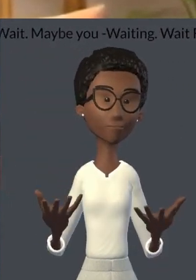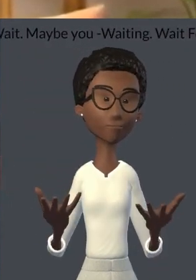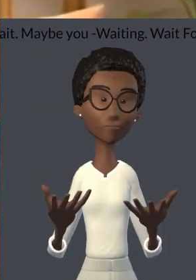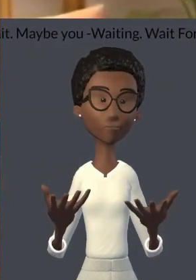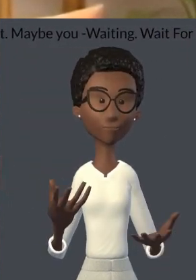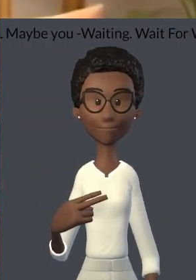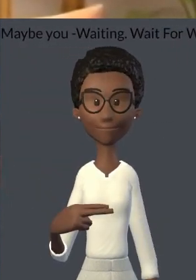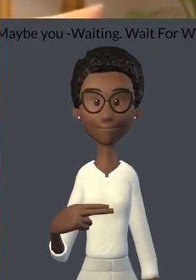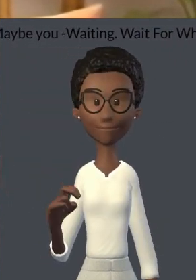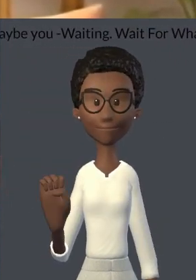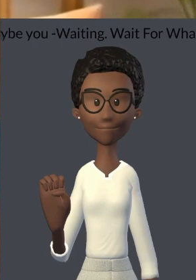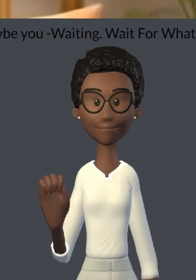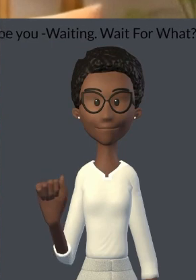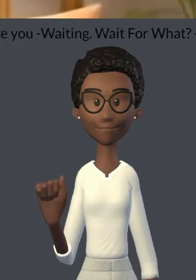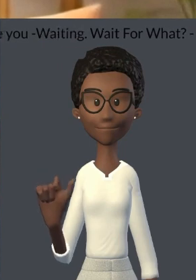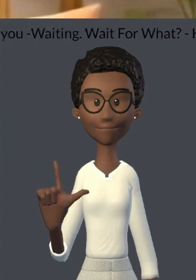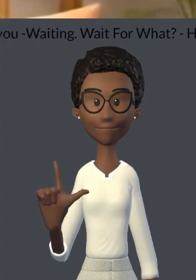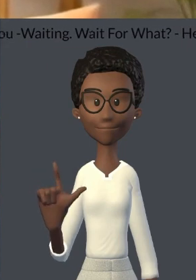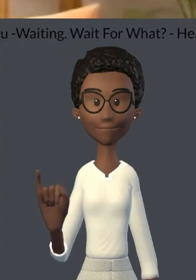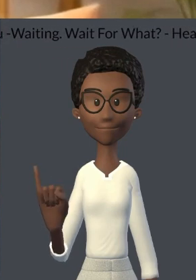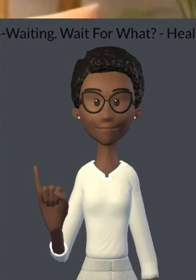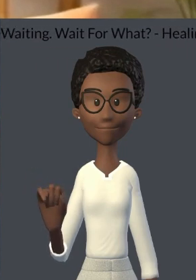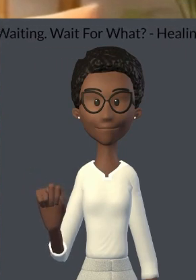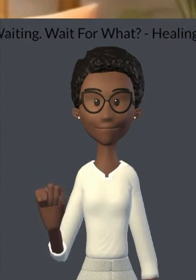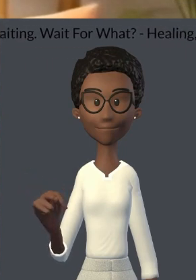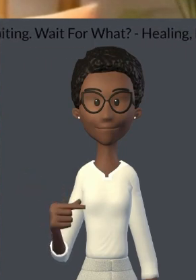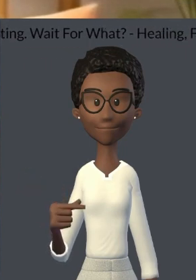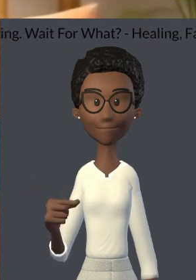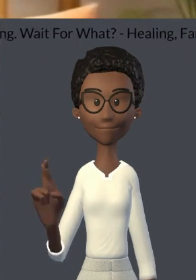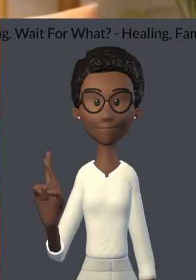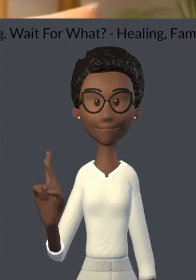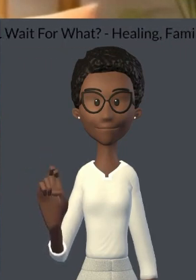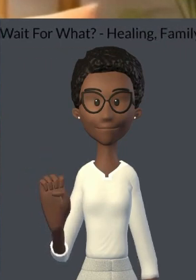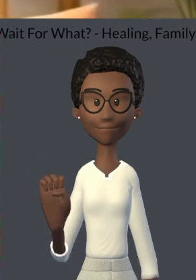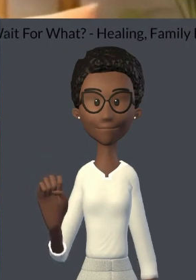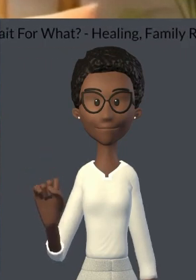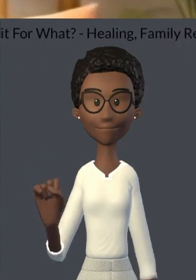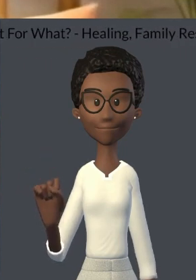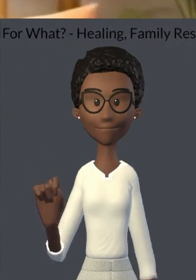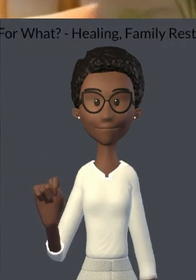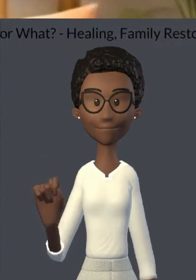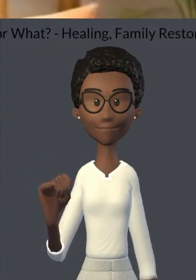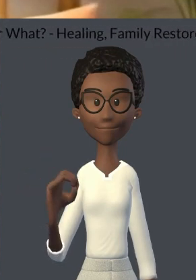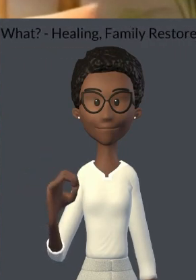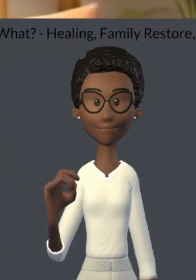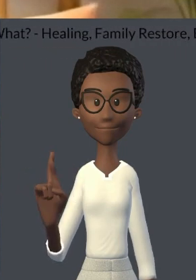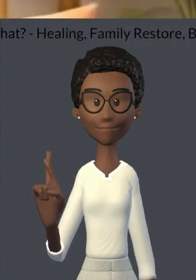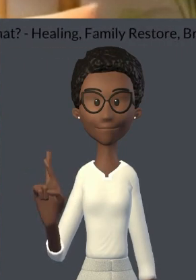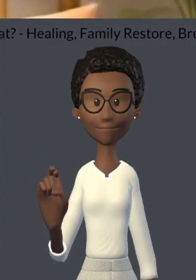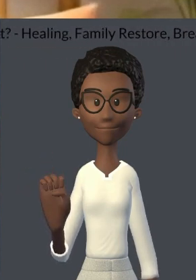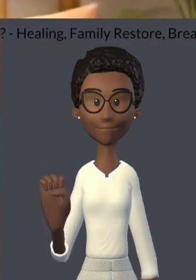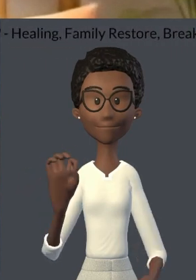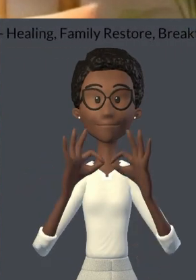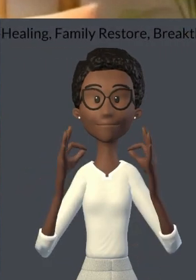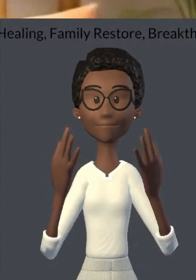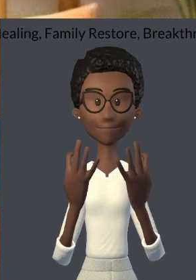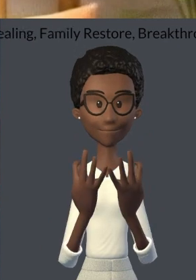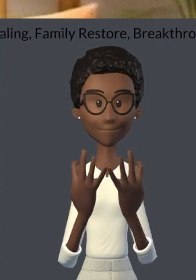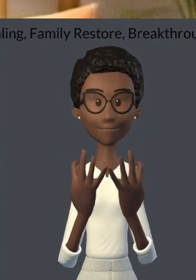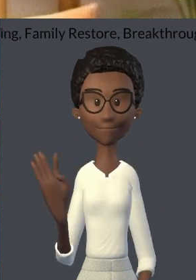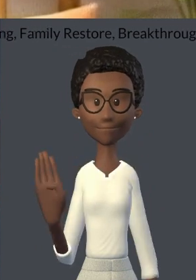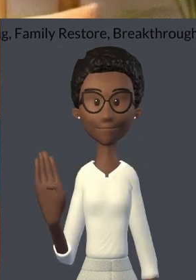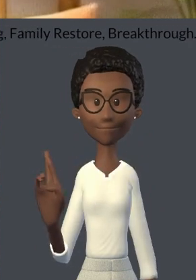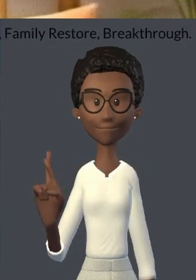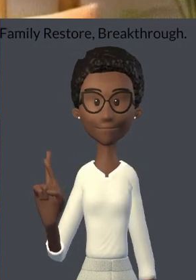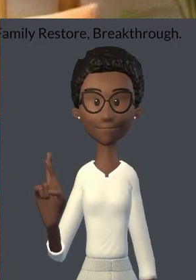prayer has been heard. Your leap is coming. And when it comes, it will be so glorious, you'll forget how long